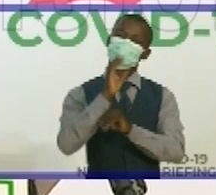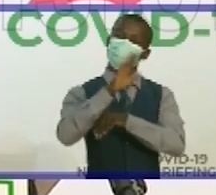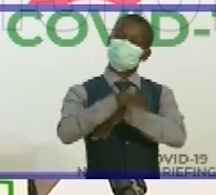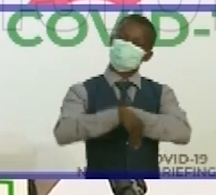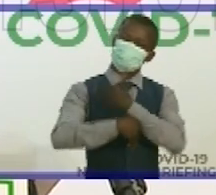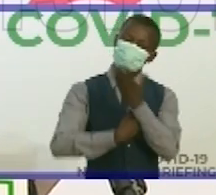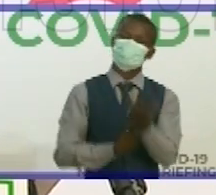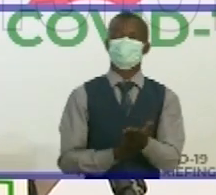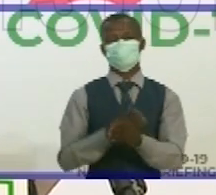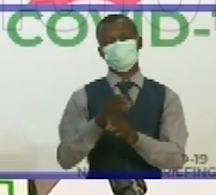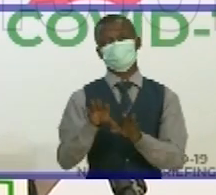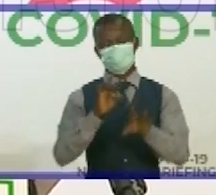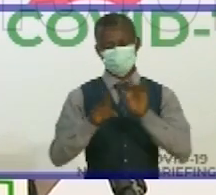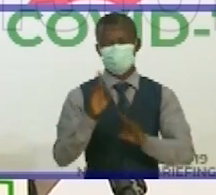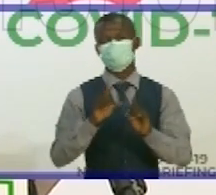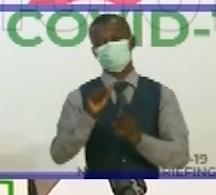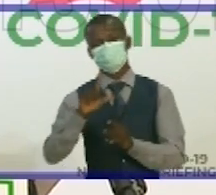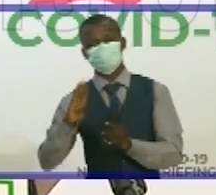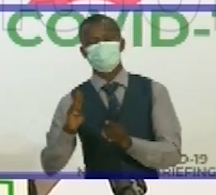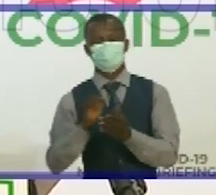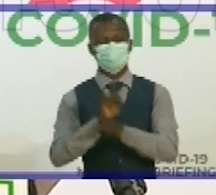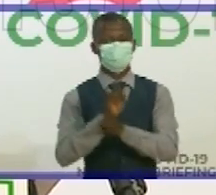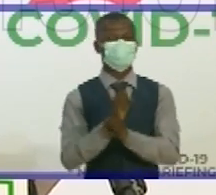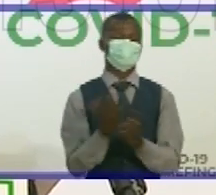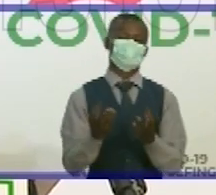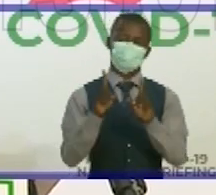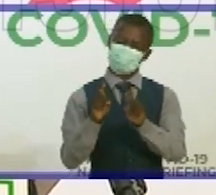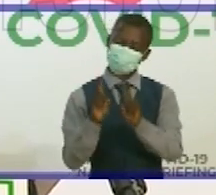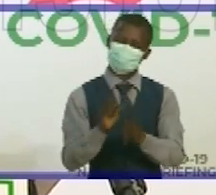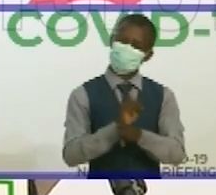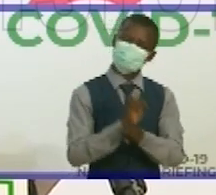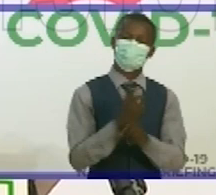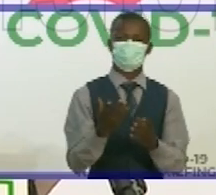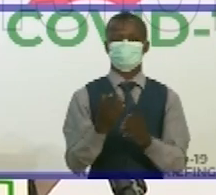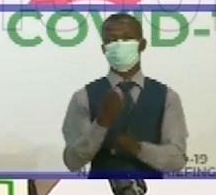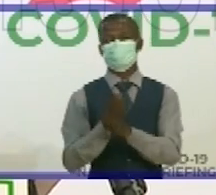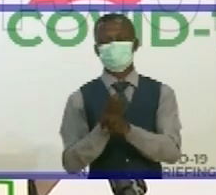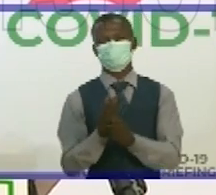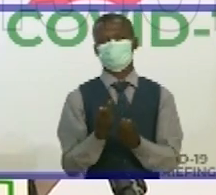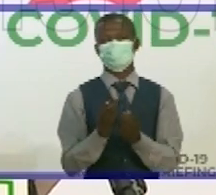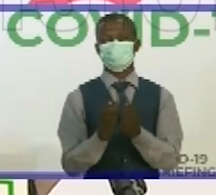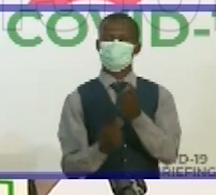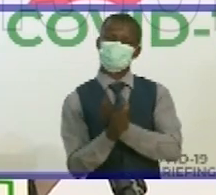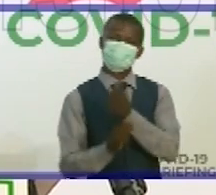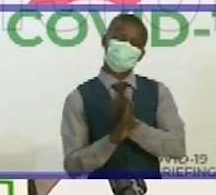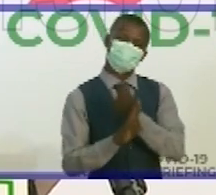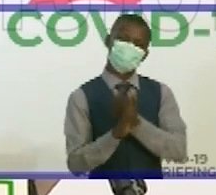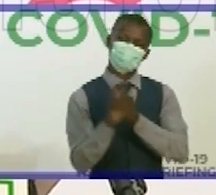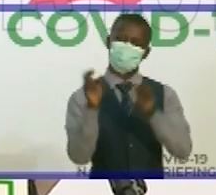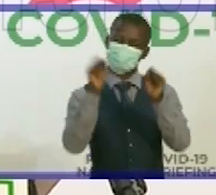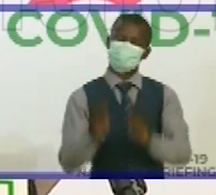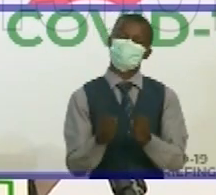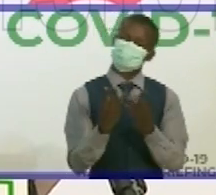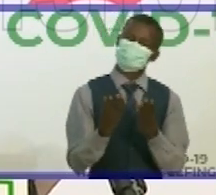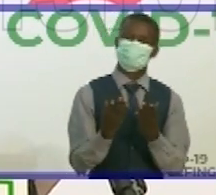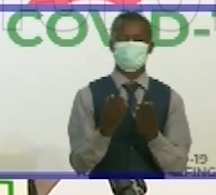technicians, lab scientists working. They're the same across labs across the country, working in dangerous situations. Many of them have been infected